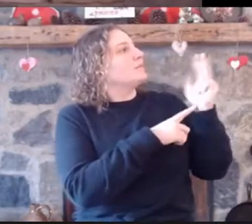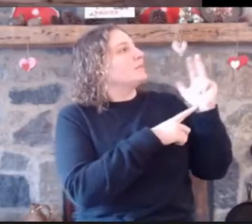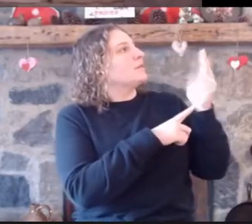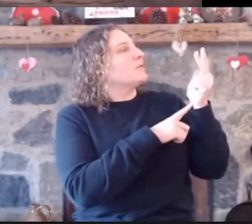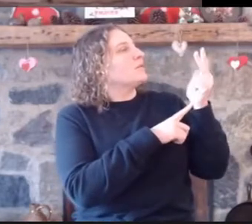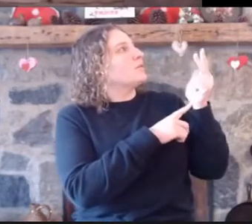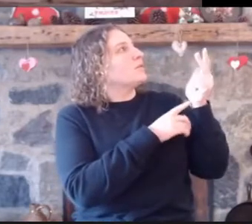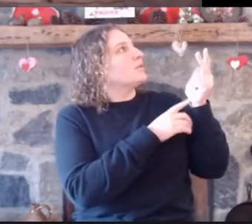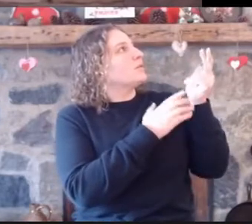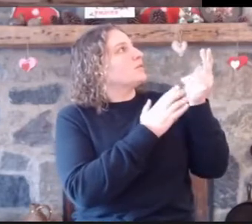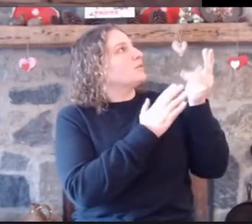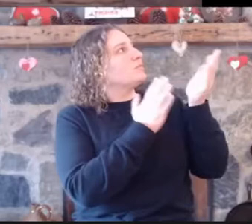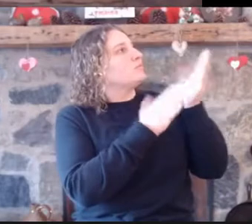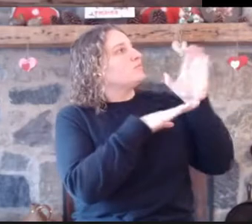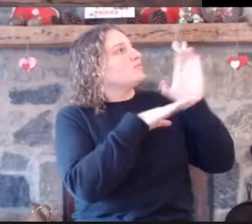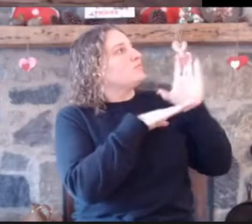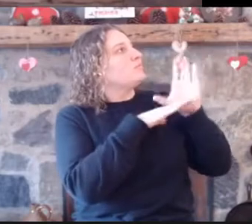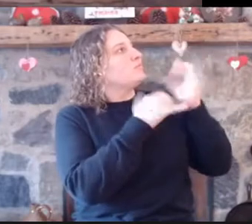today.